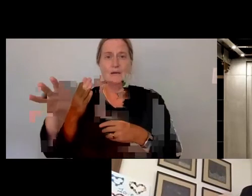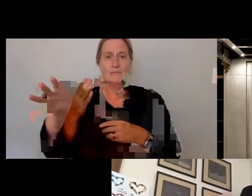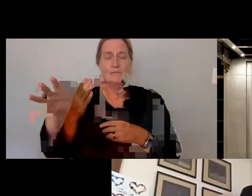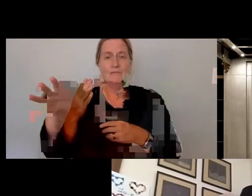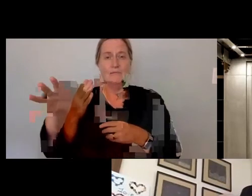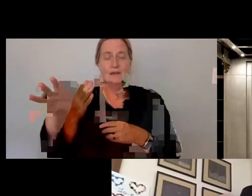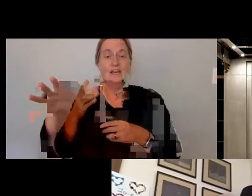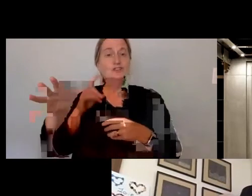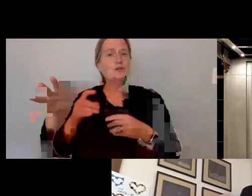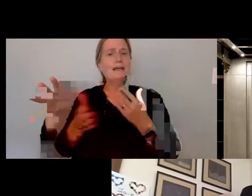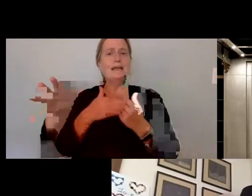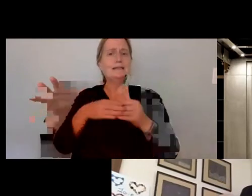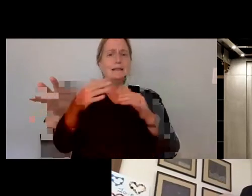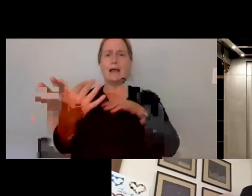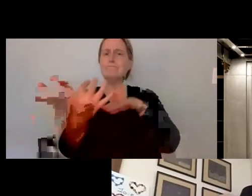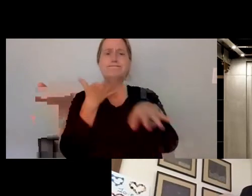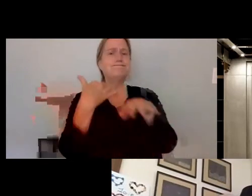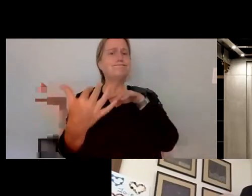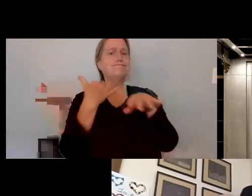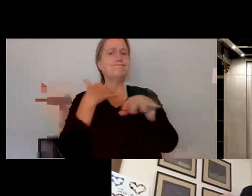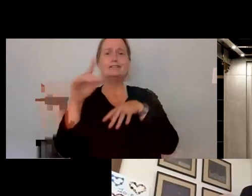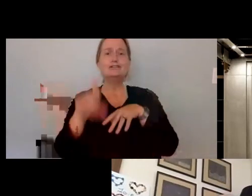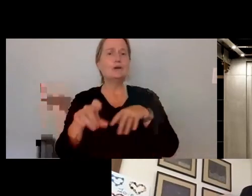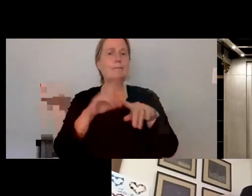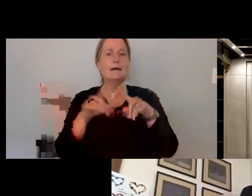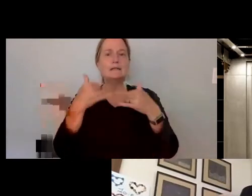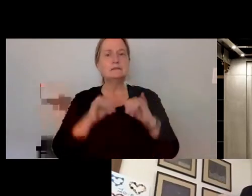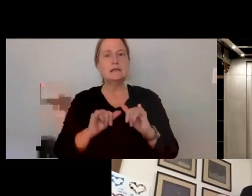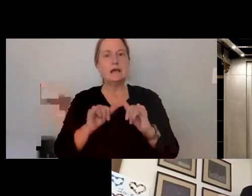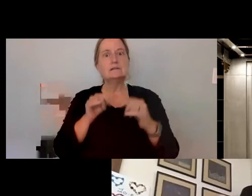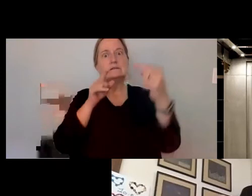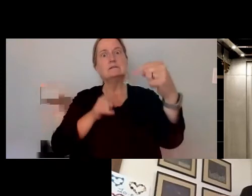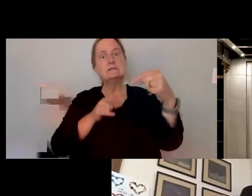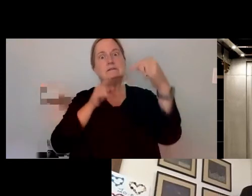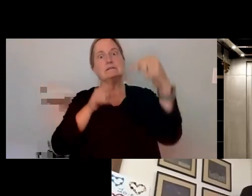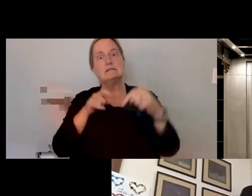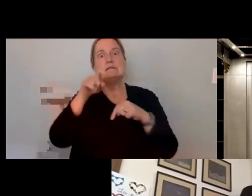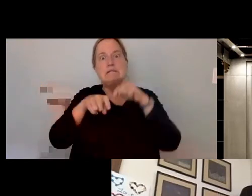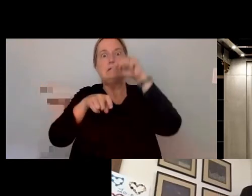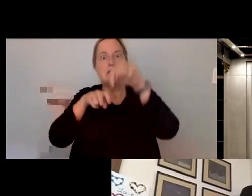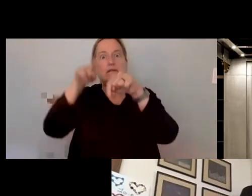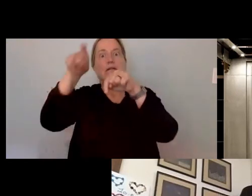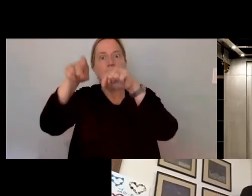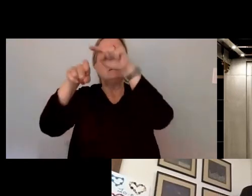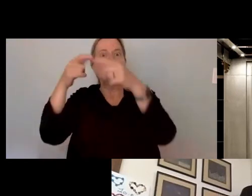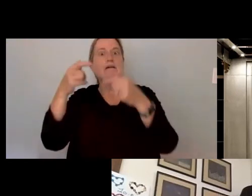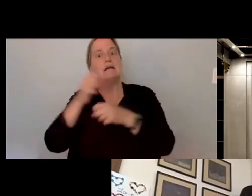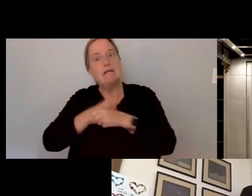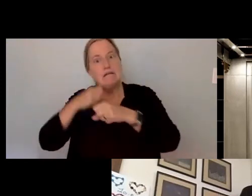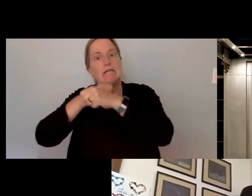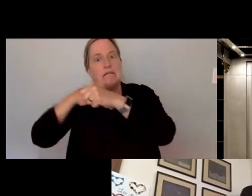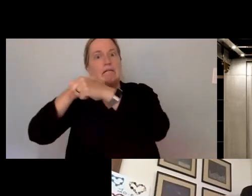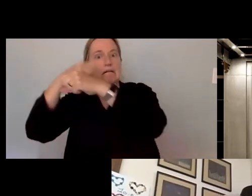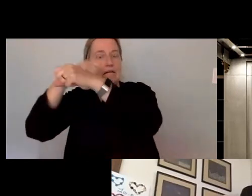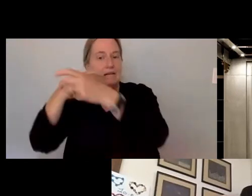obstacle course. And so I'm pleased for the commitment of the administration to work with this. And then I presume the House will be happy to as